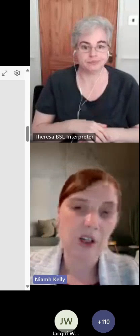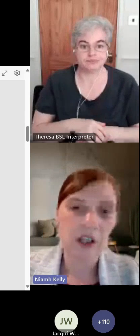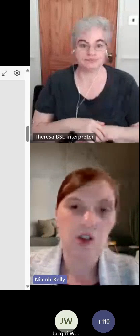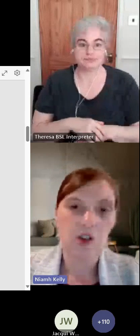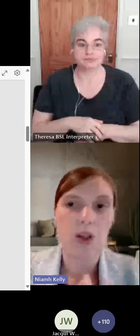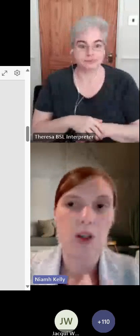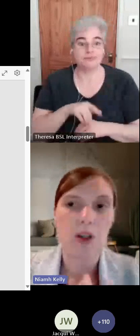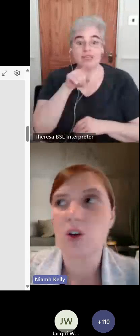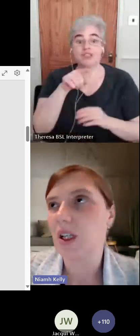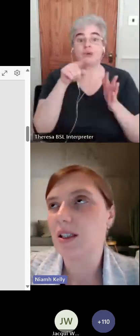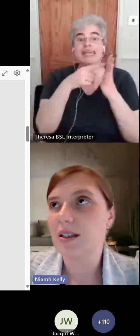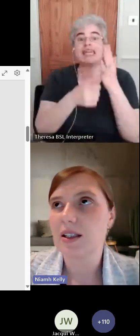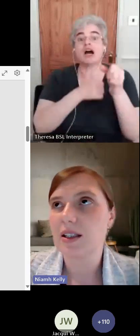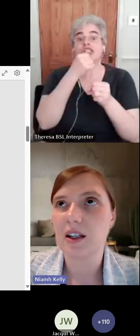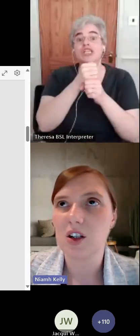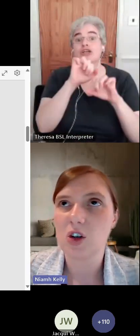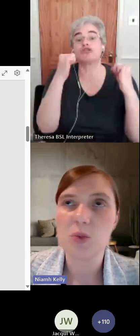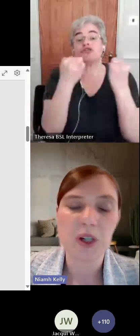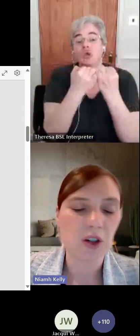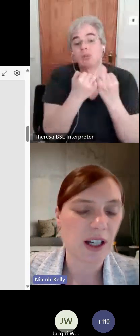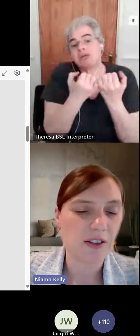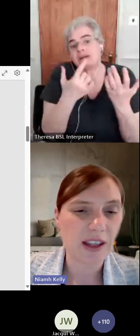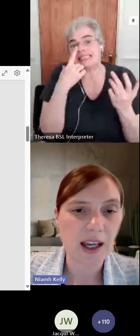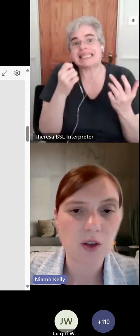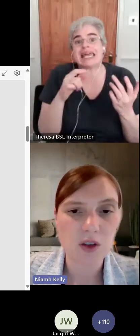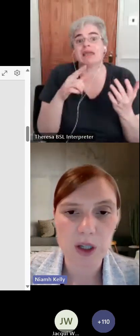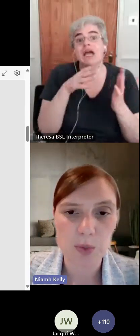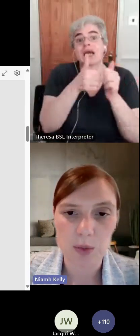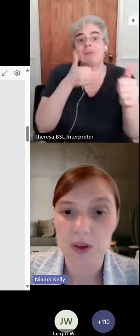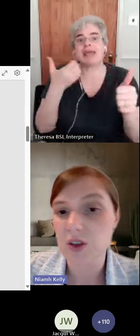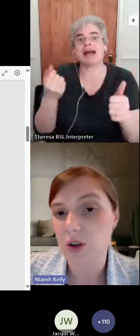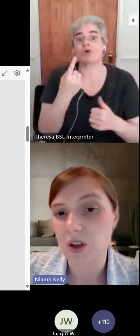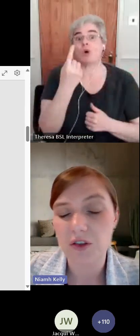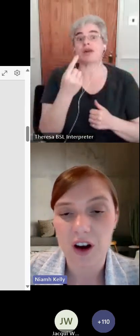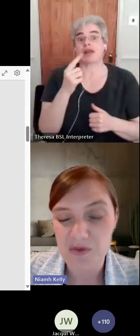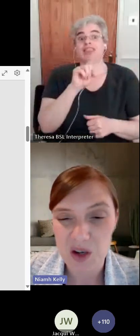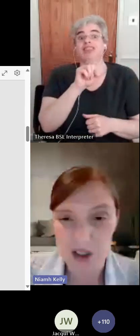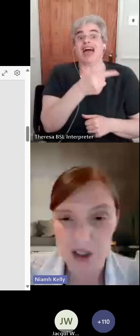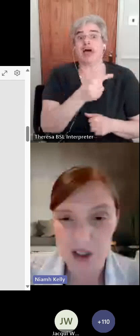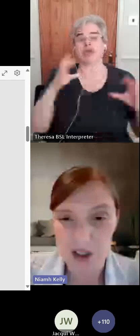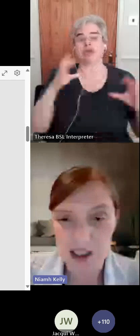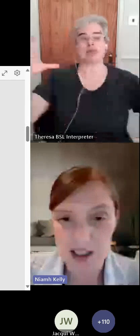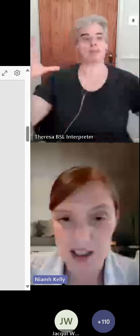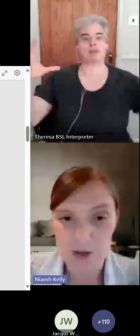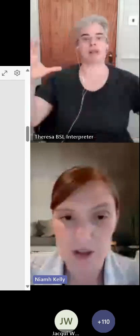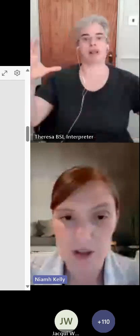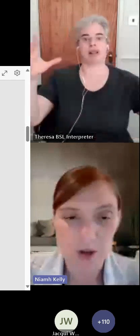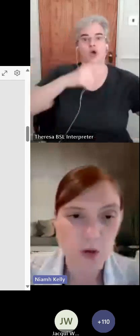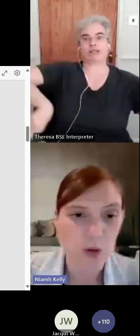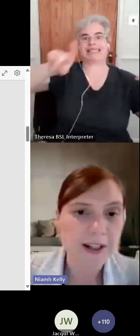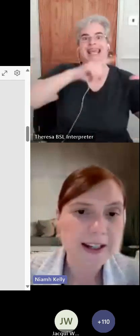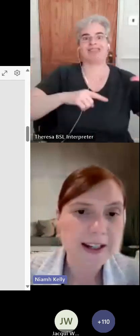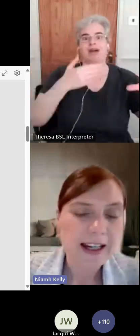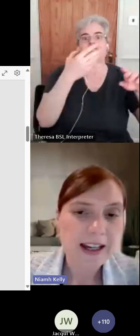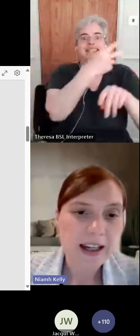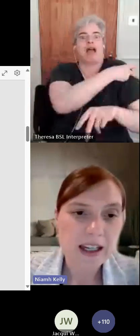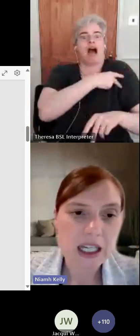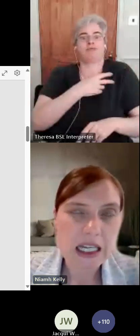within the ERG group, it could be, let's say your company could have 1,000 people, but there's only 5 people in the resource